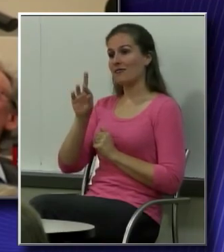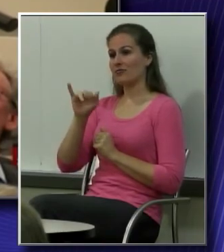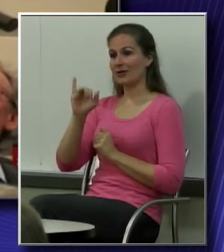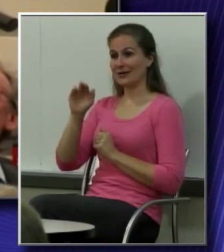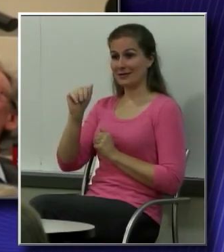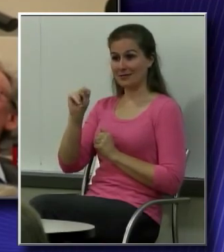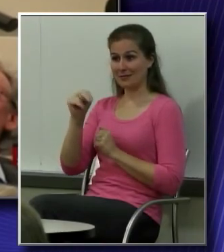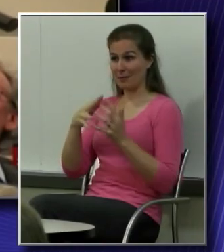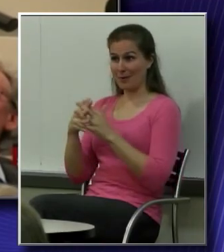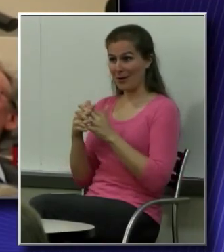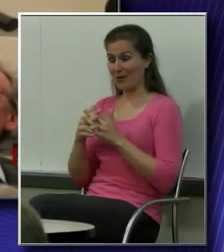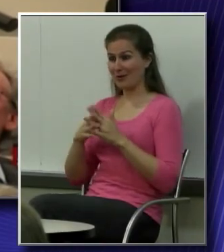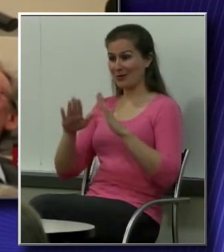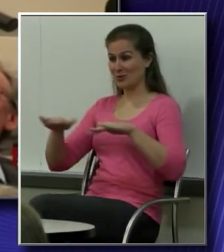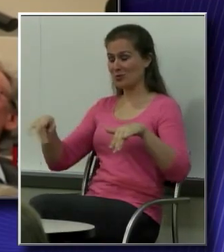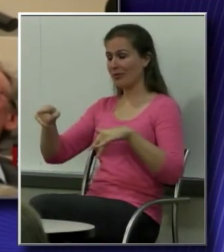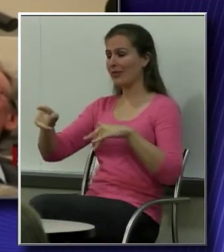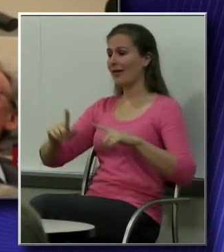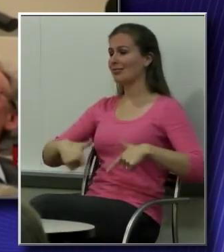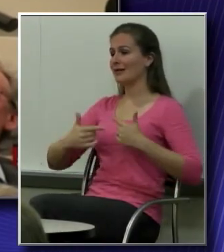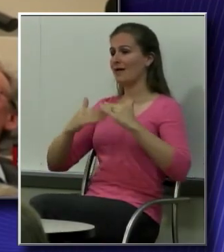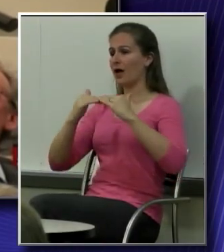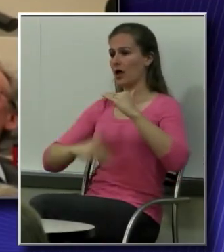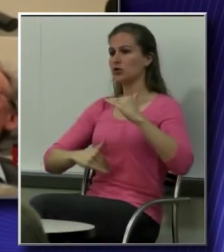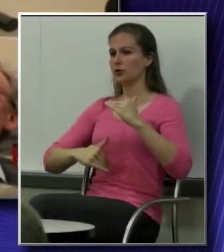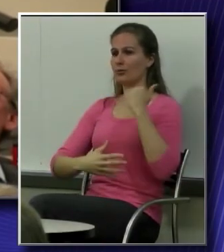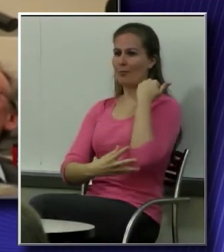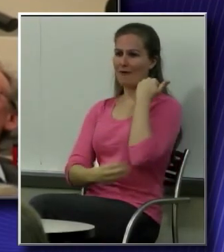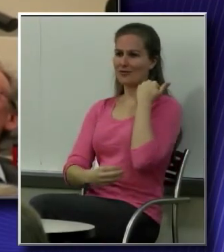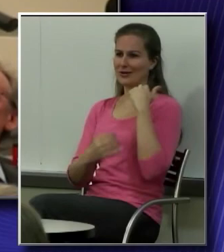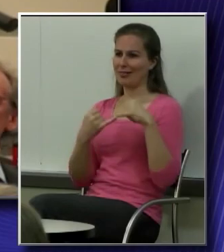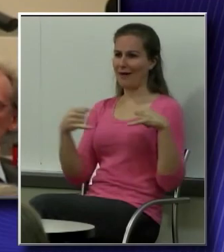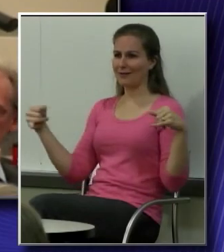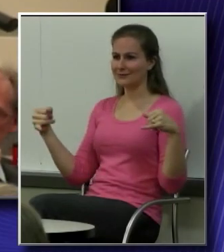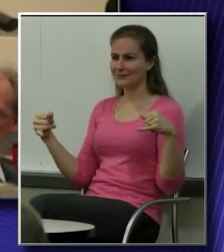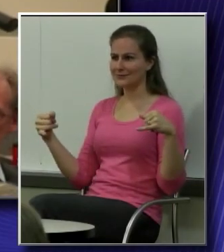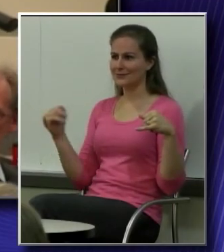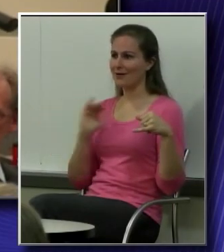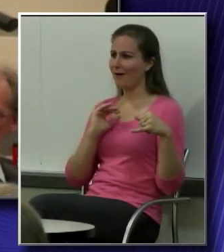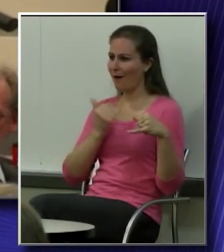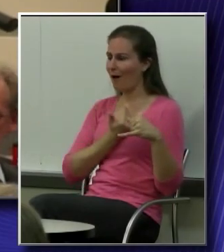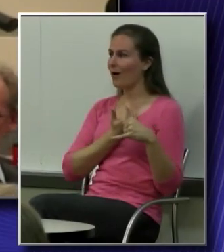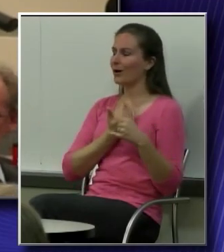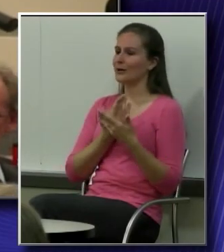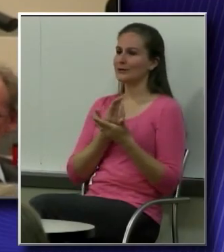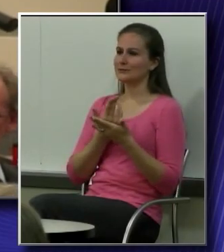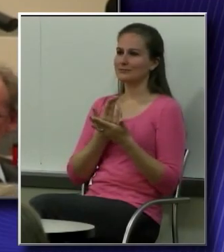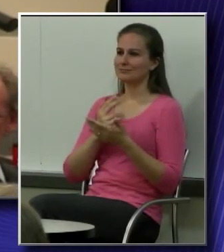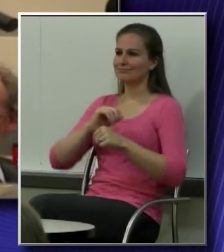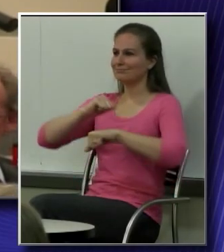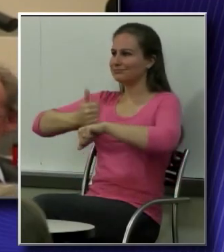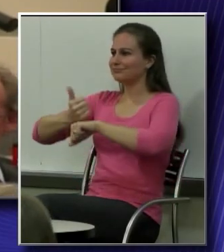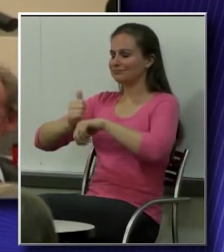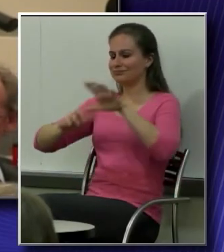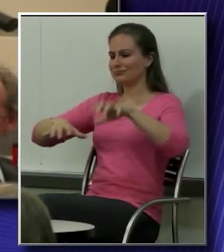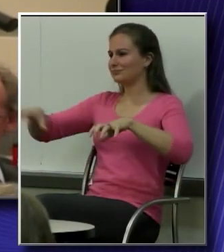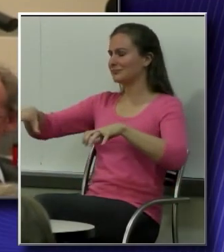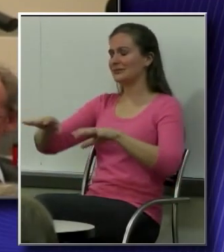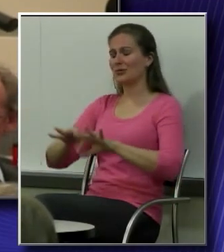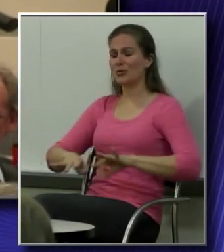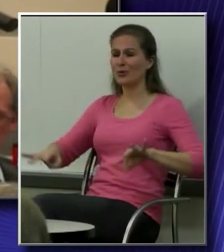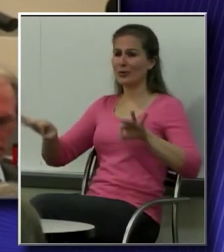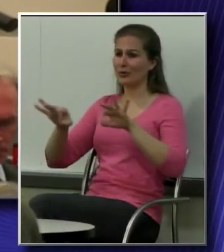line. Our institutions are critical to the success of this state and this